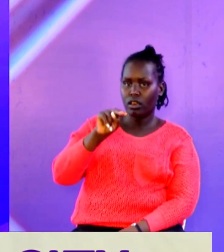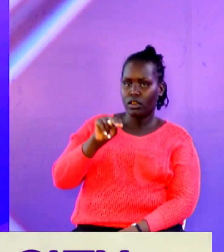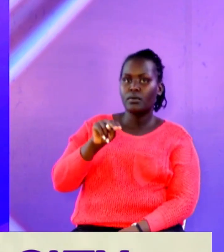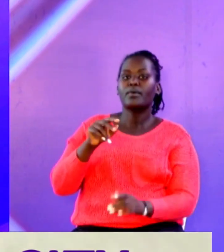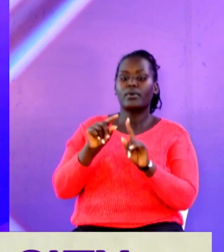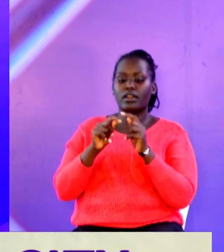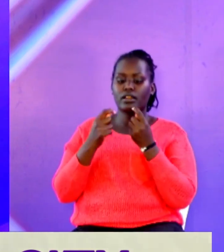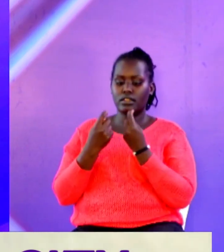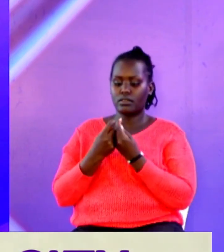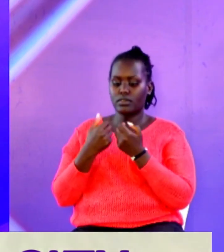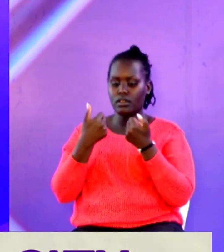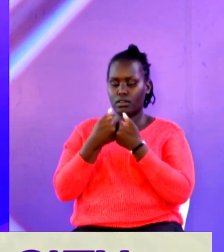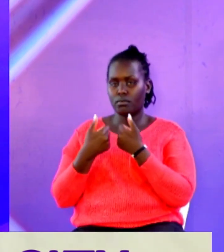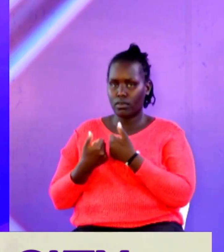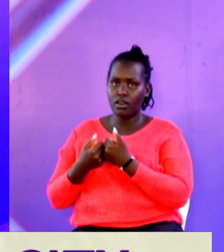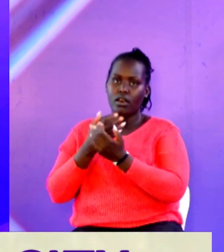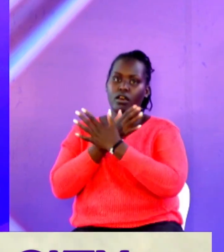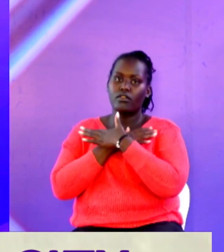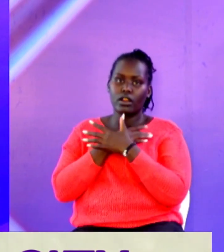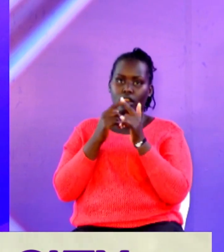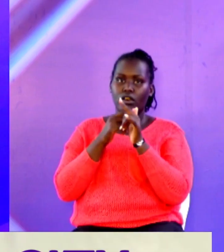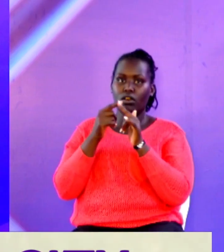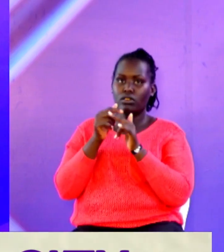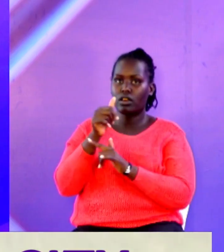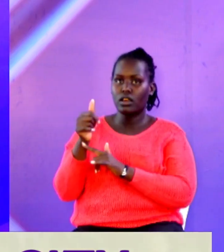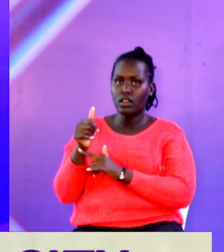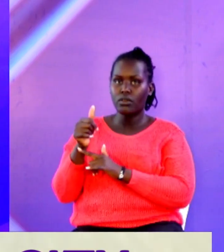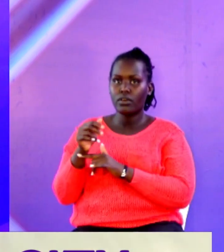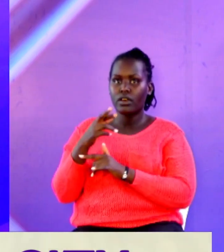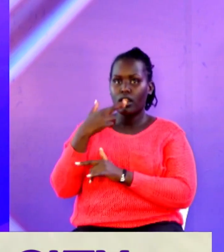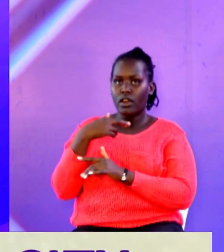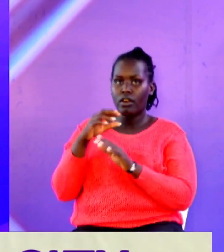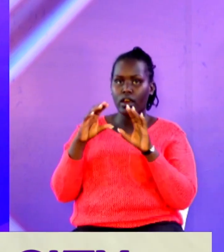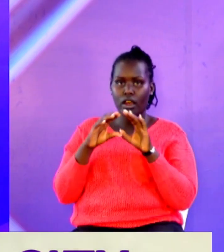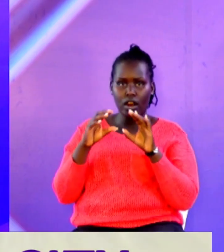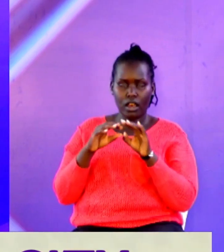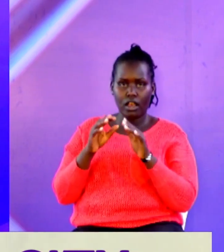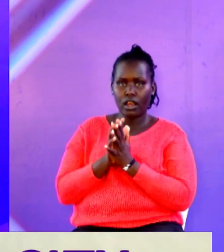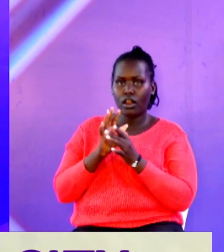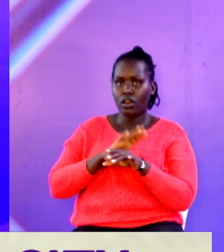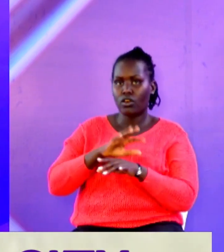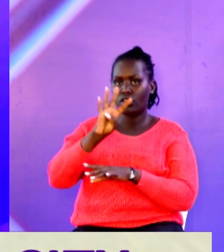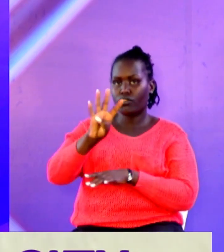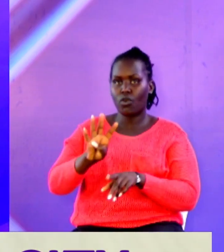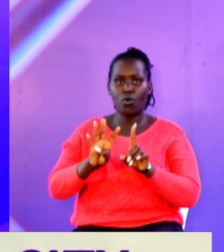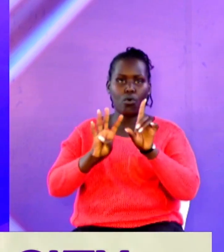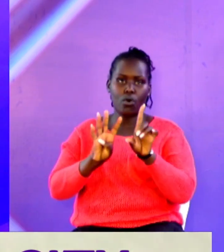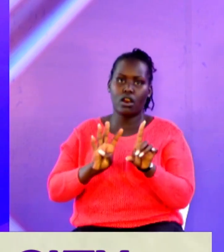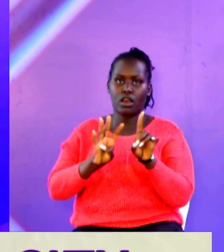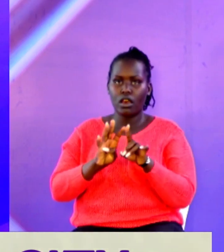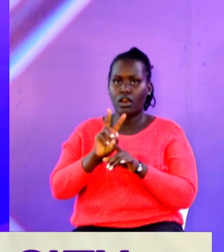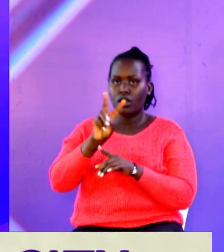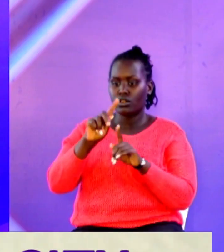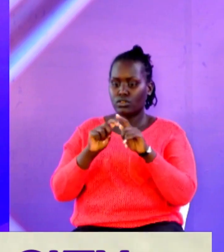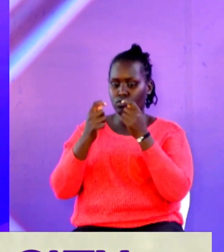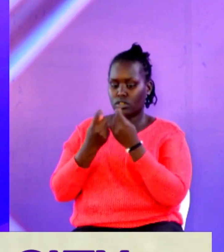teams. They are playing a friendly. Real Sociedad with the red card managed to beat Osasuna 4-1. And those two teams are